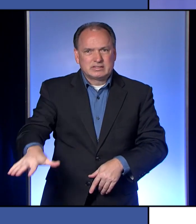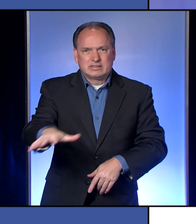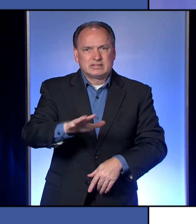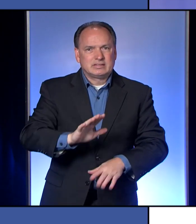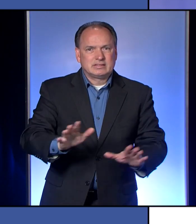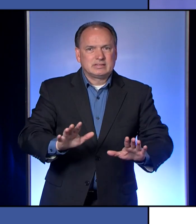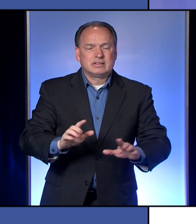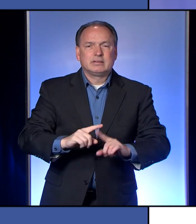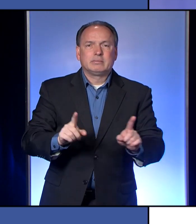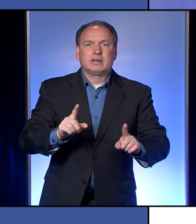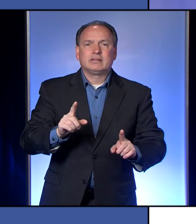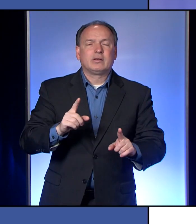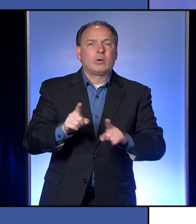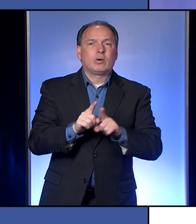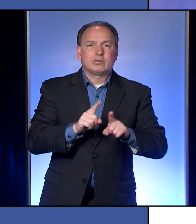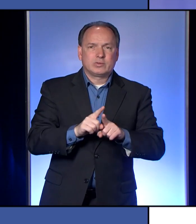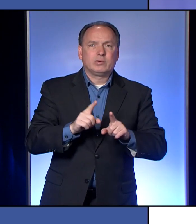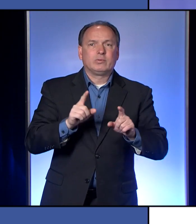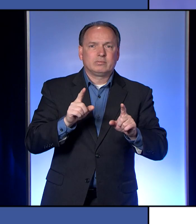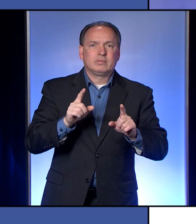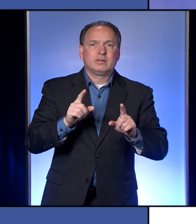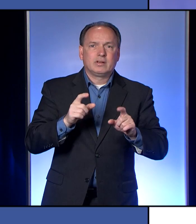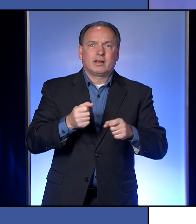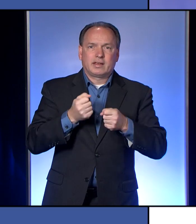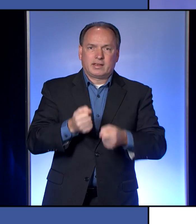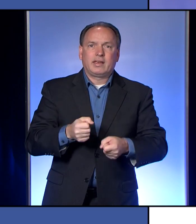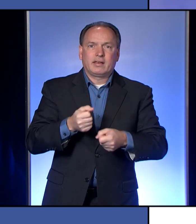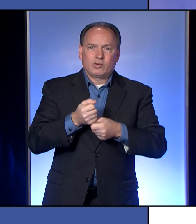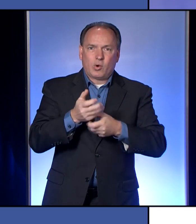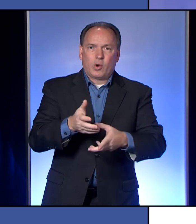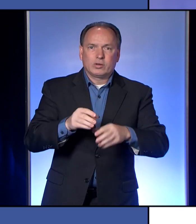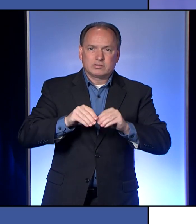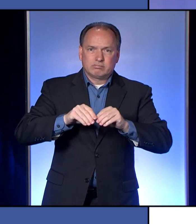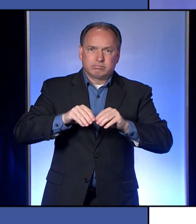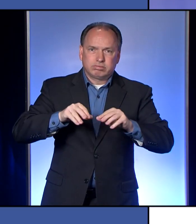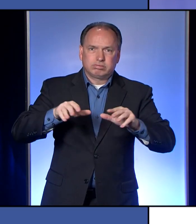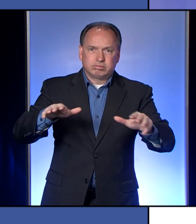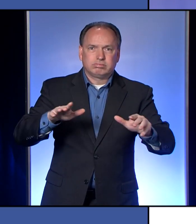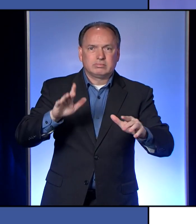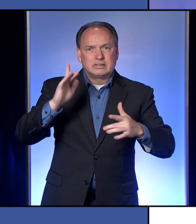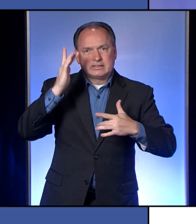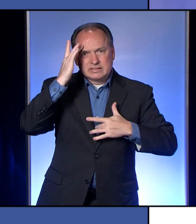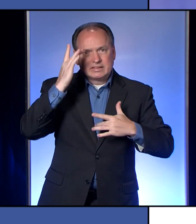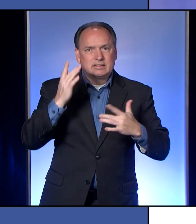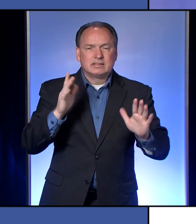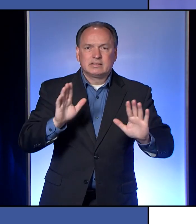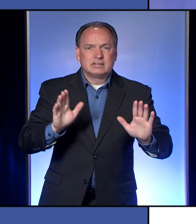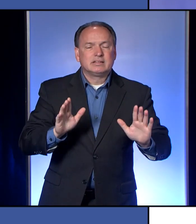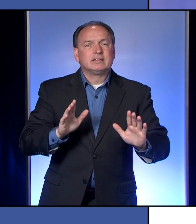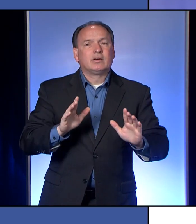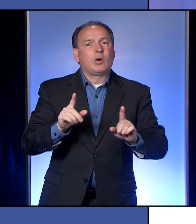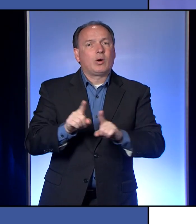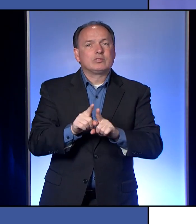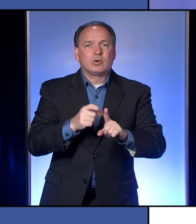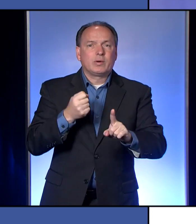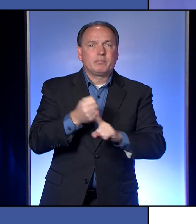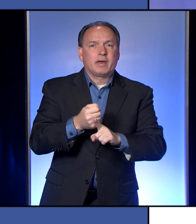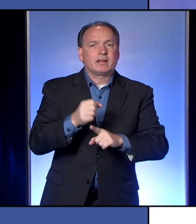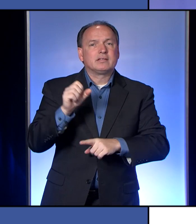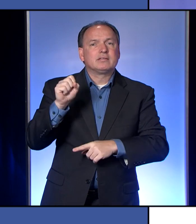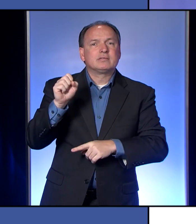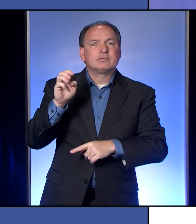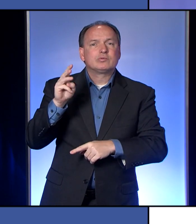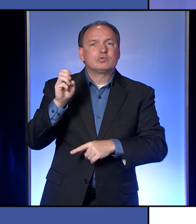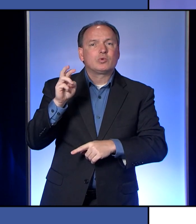it also can contribute to the spread of COVID-19. and also could impact the sewer